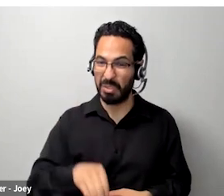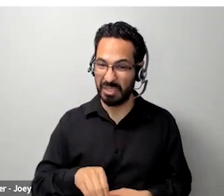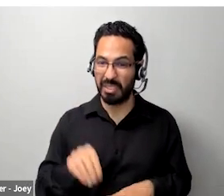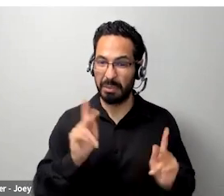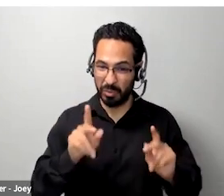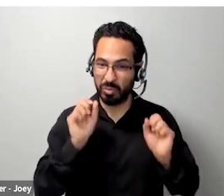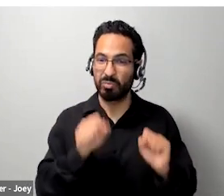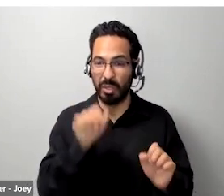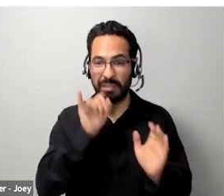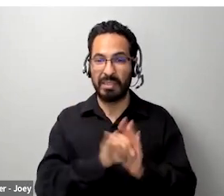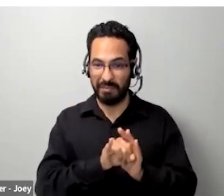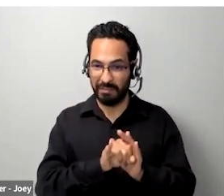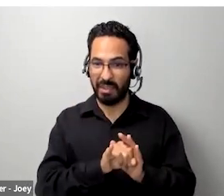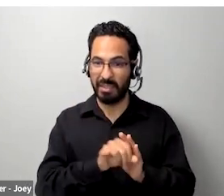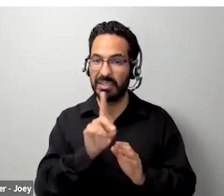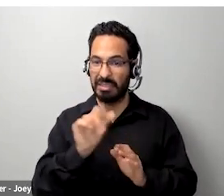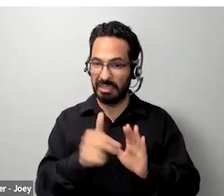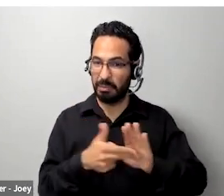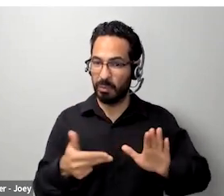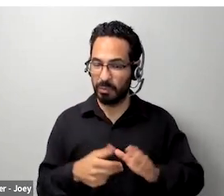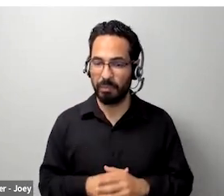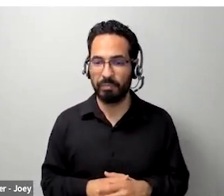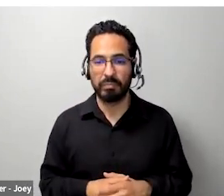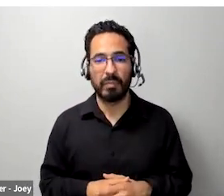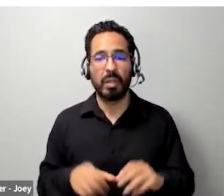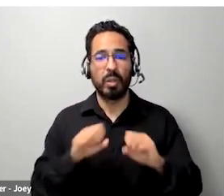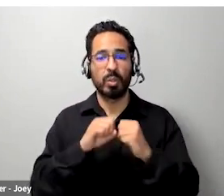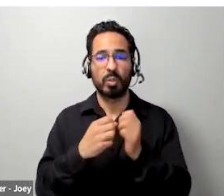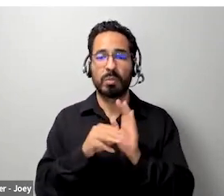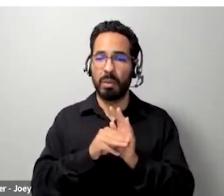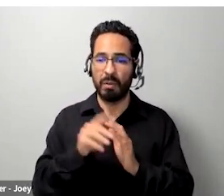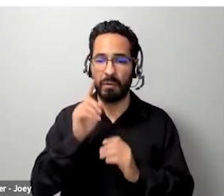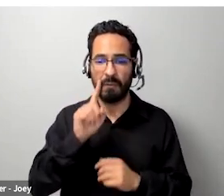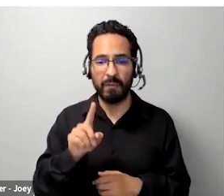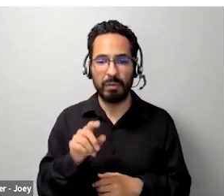could identify as disabled. The social model of